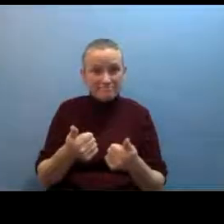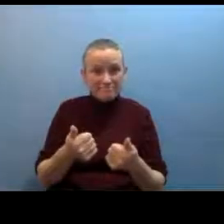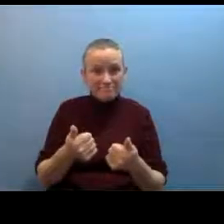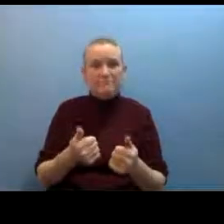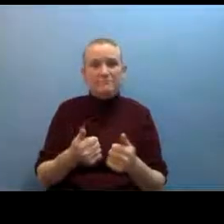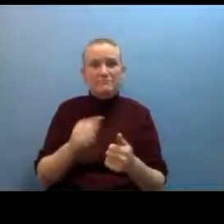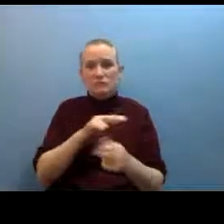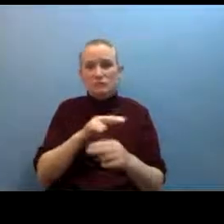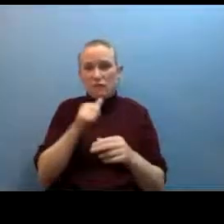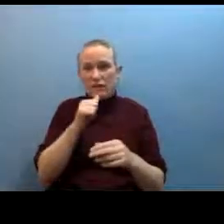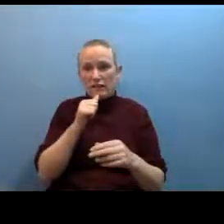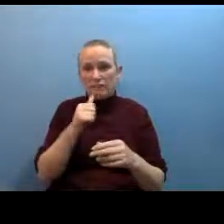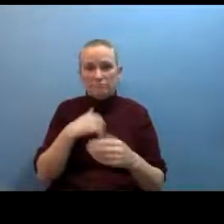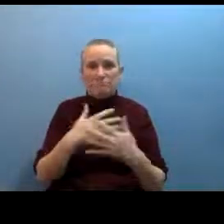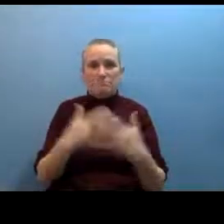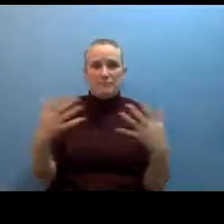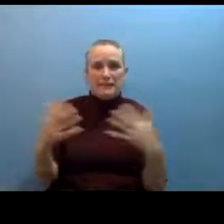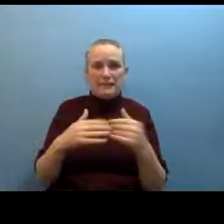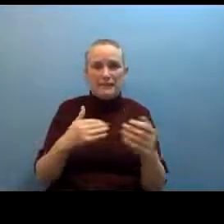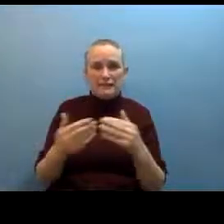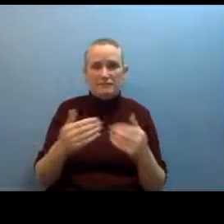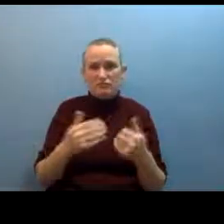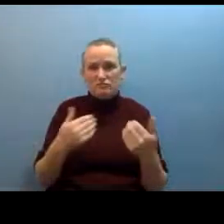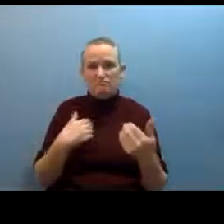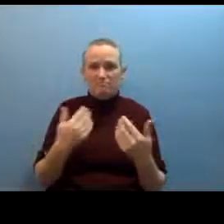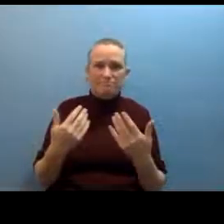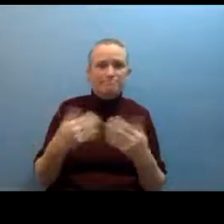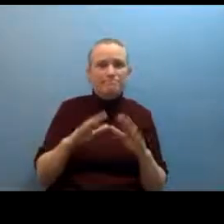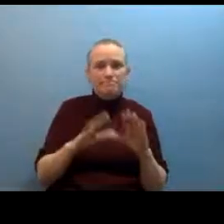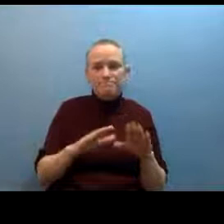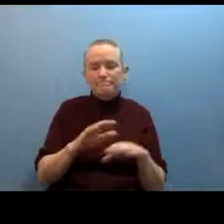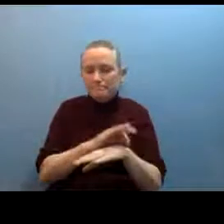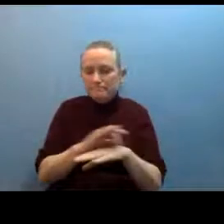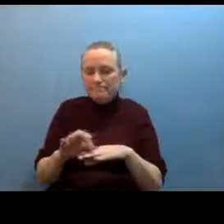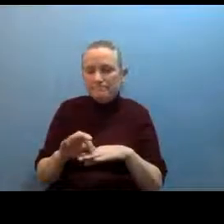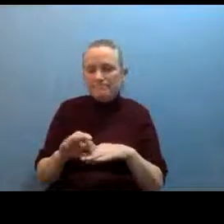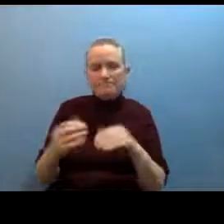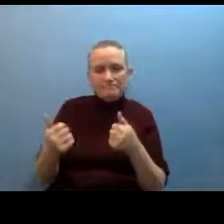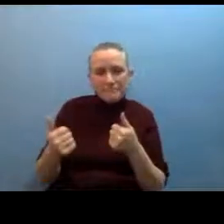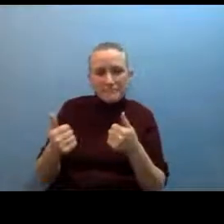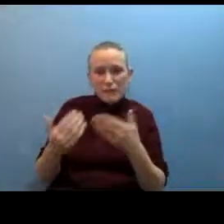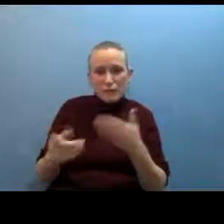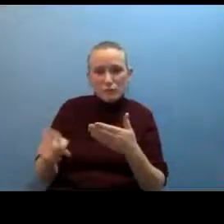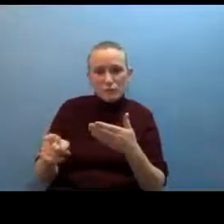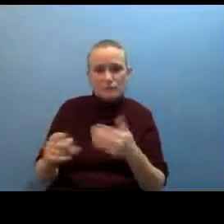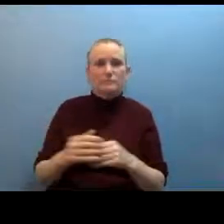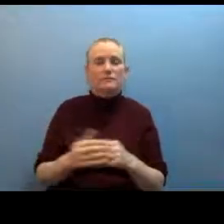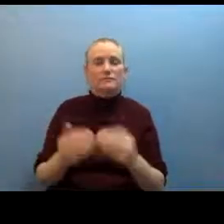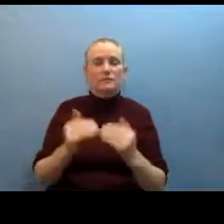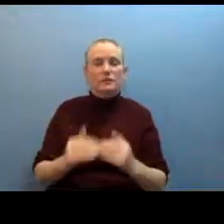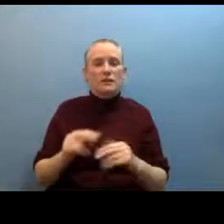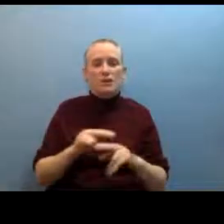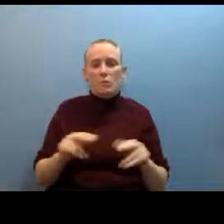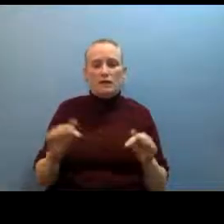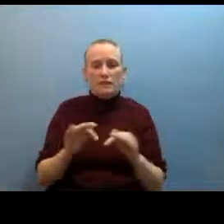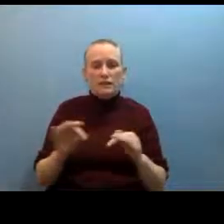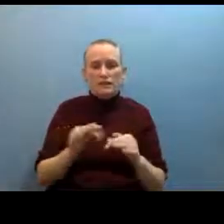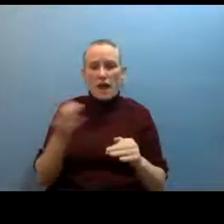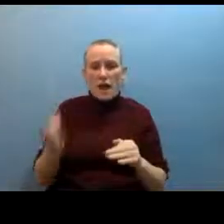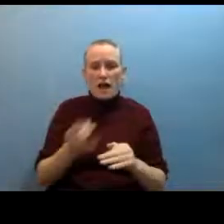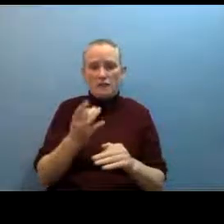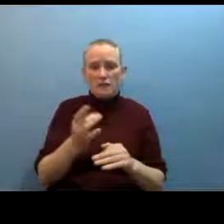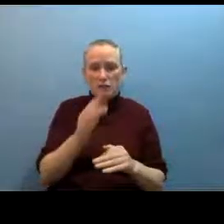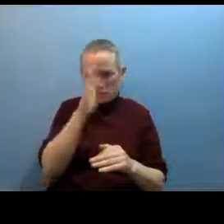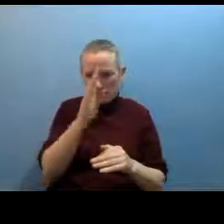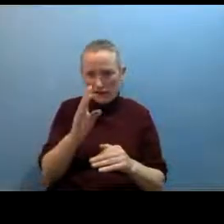making such a big deal about it can be a good way to approach it. Don't be afraid to ask direct questions. So ask